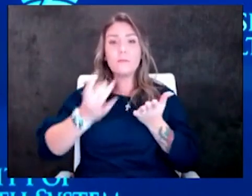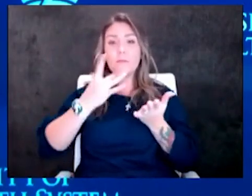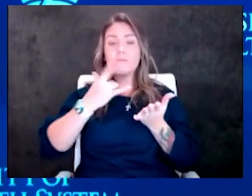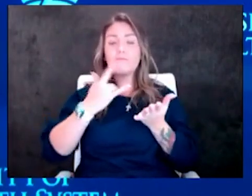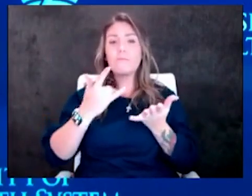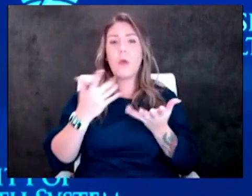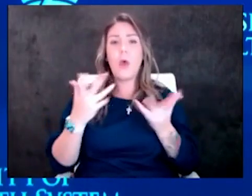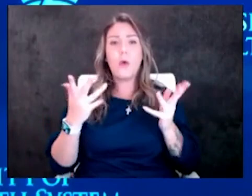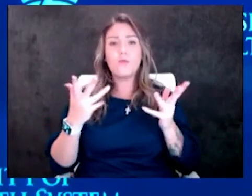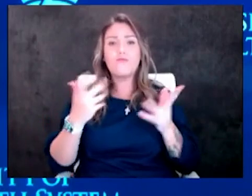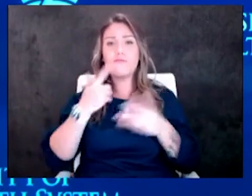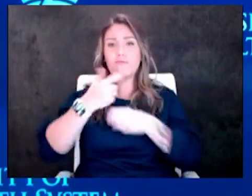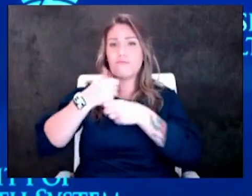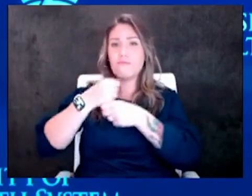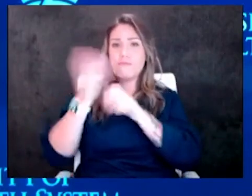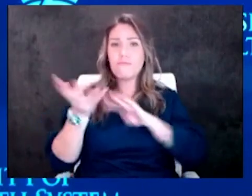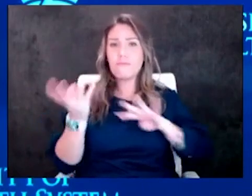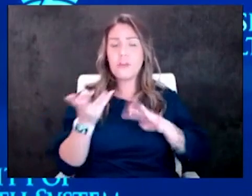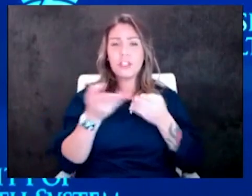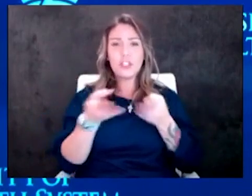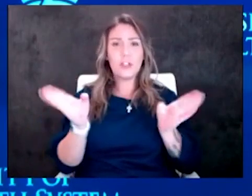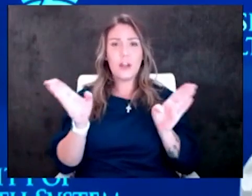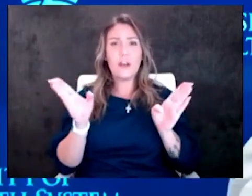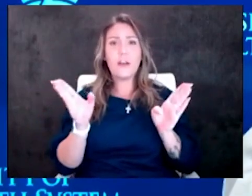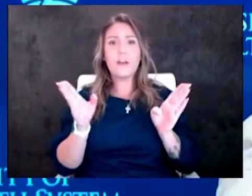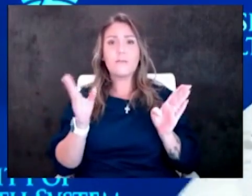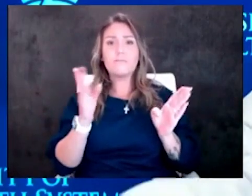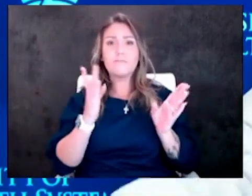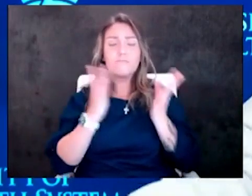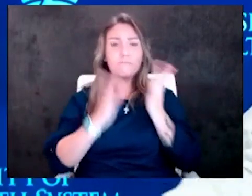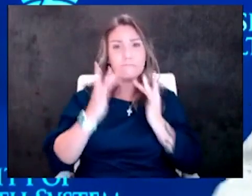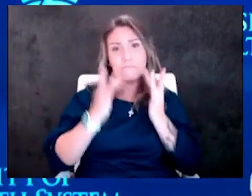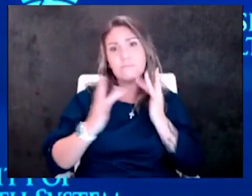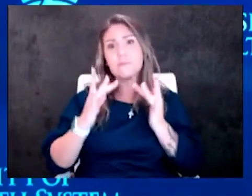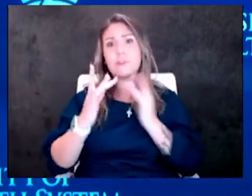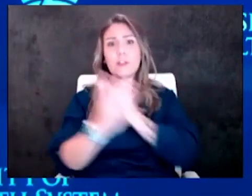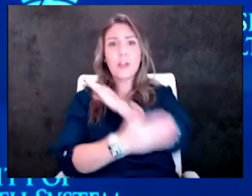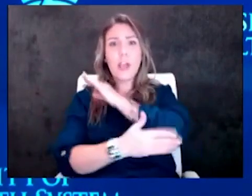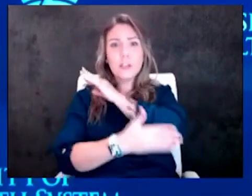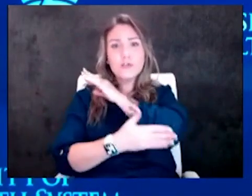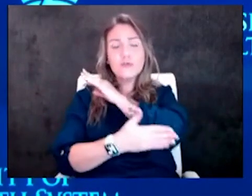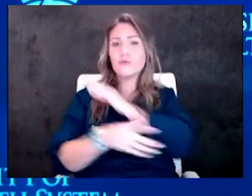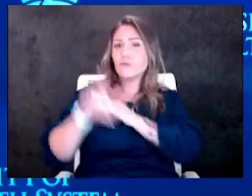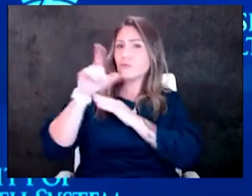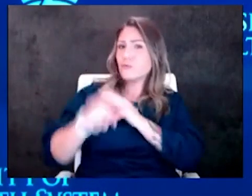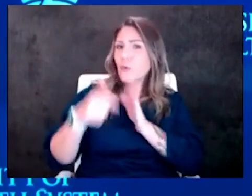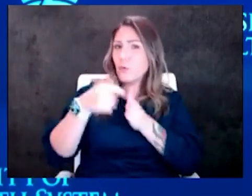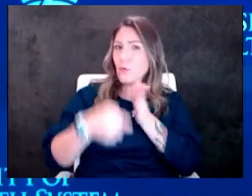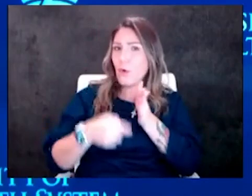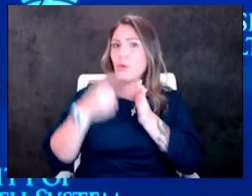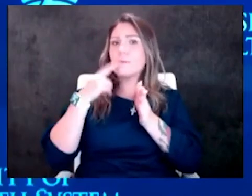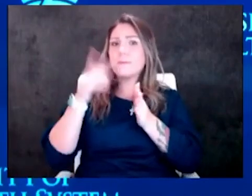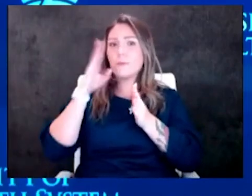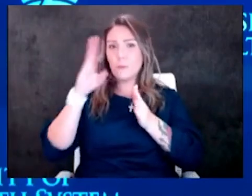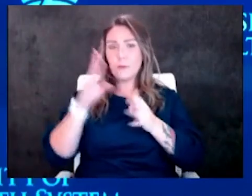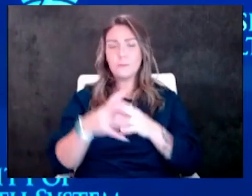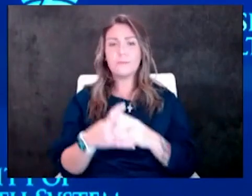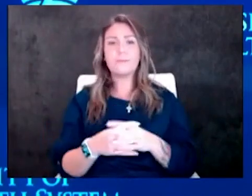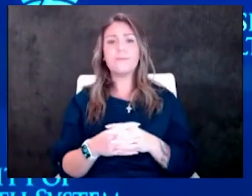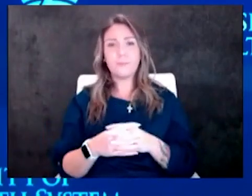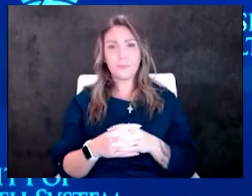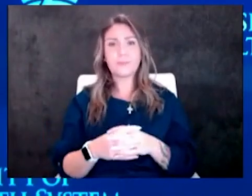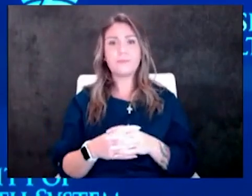produced generically in poor countries for a remarkably lower price. And I think that if you can